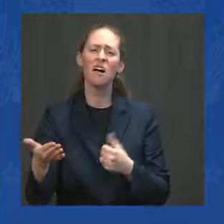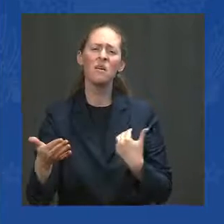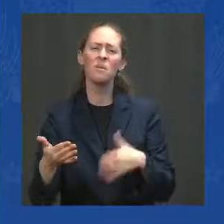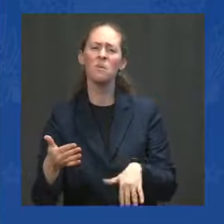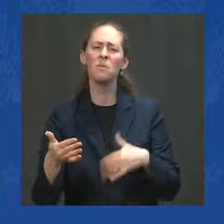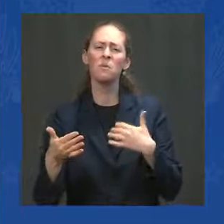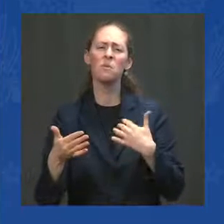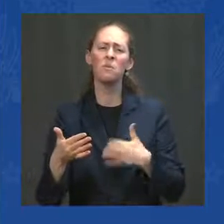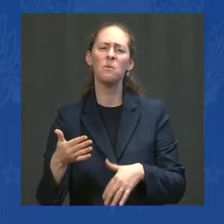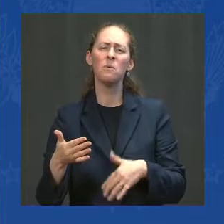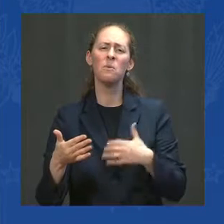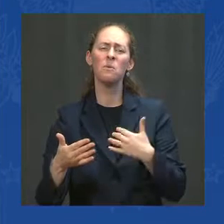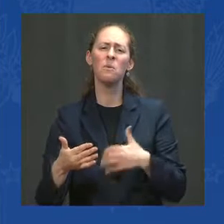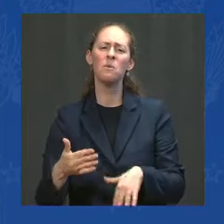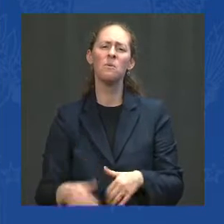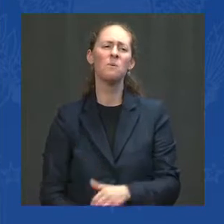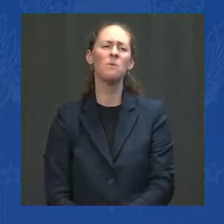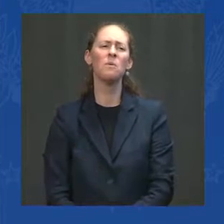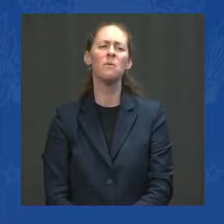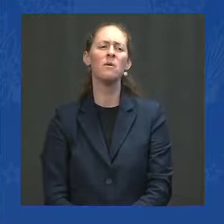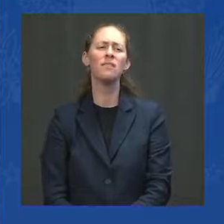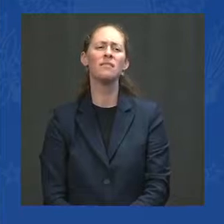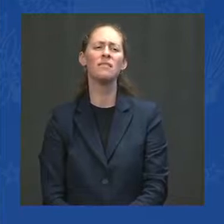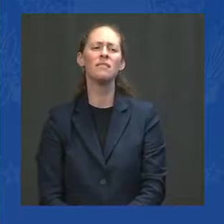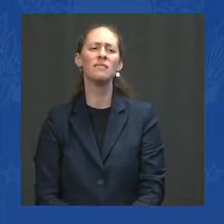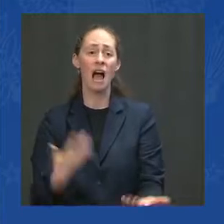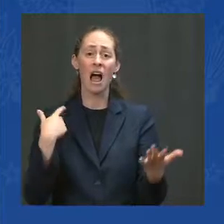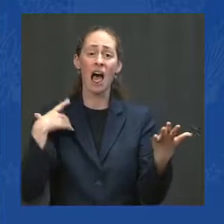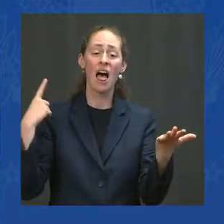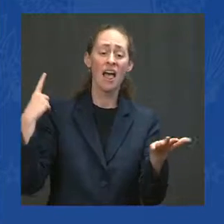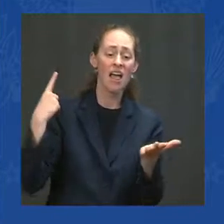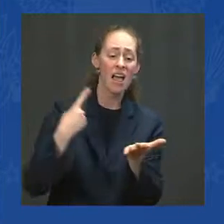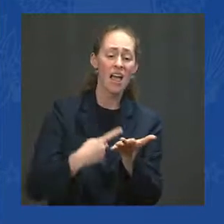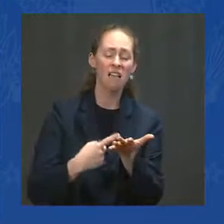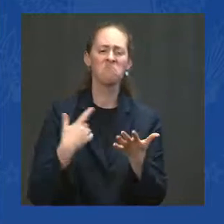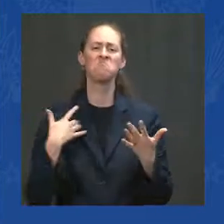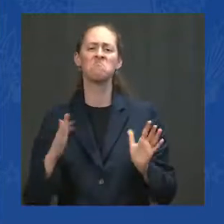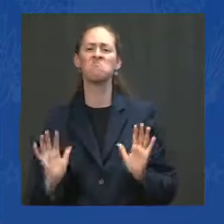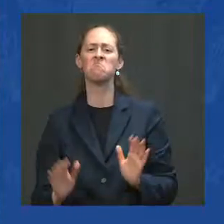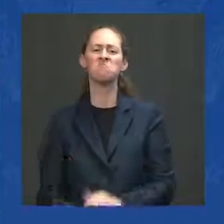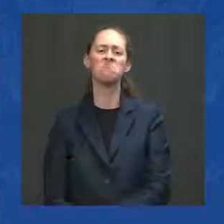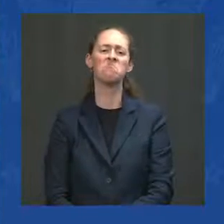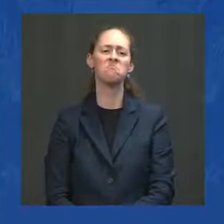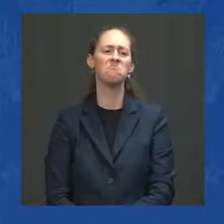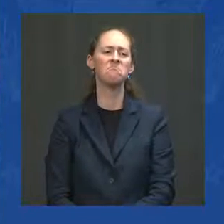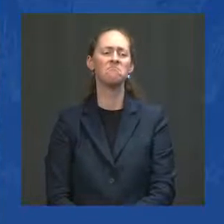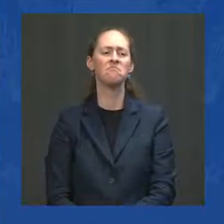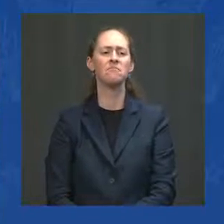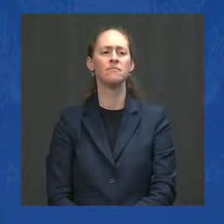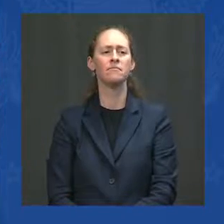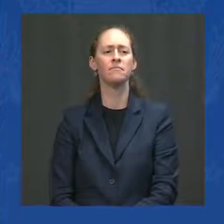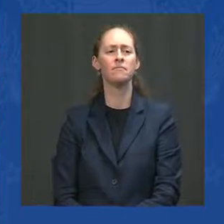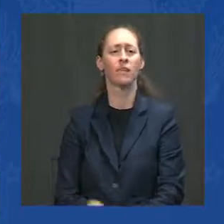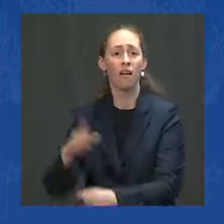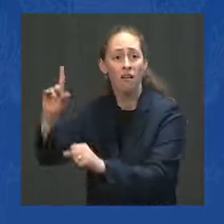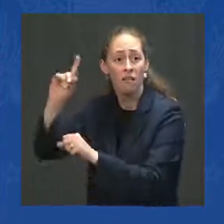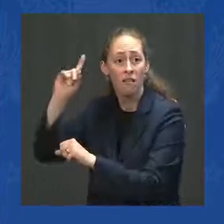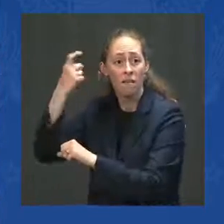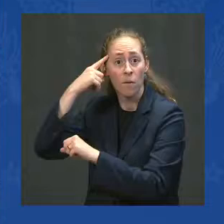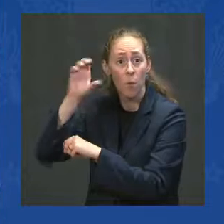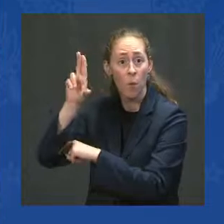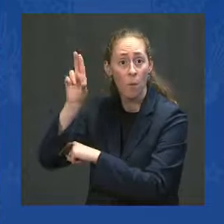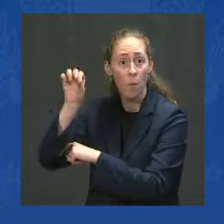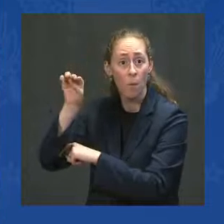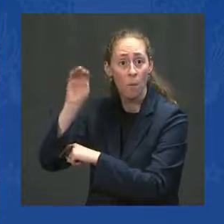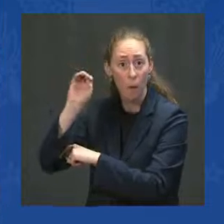well, I should not characterize it beyond that. On Andrew Cuomo, his resignation, what impact, as the head of the party, what impact does his resignation have